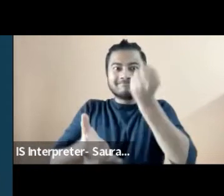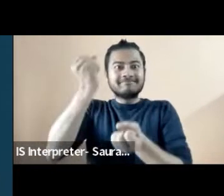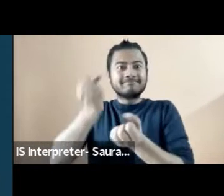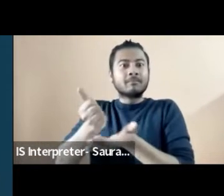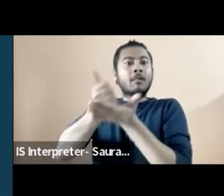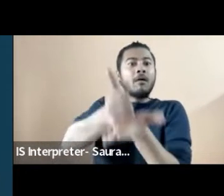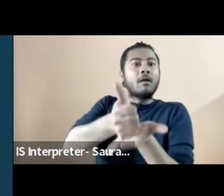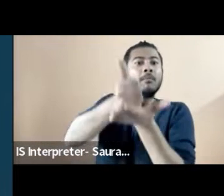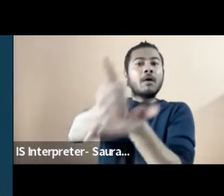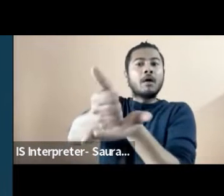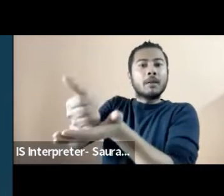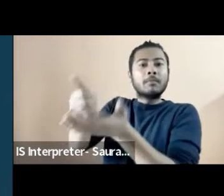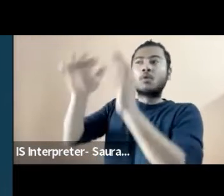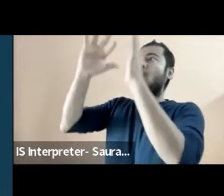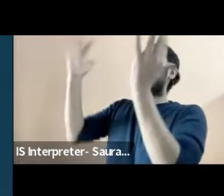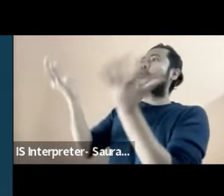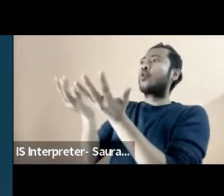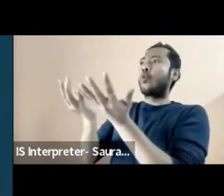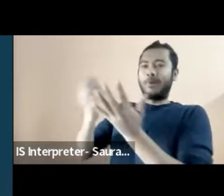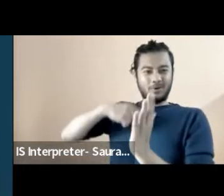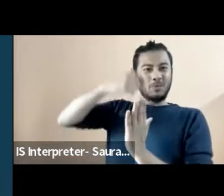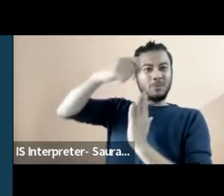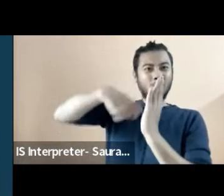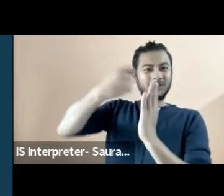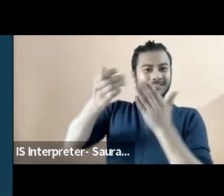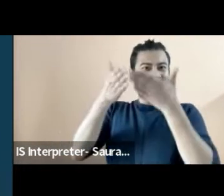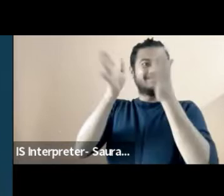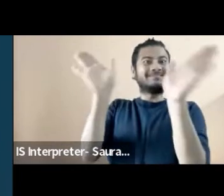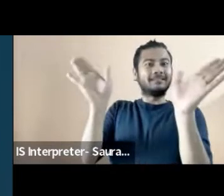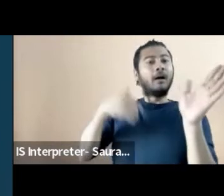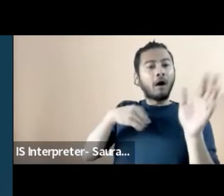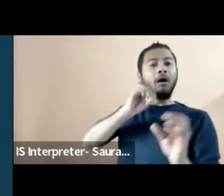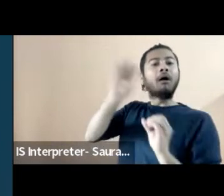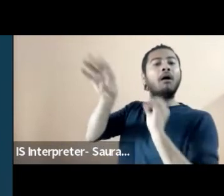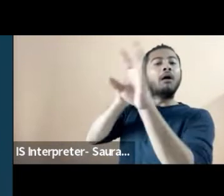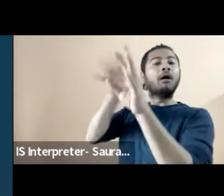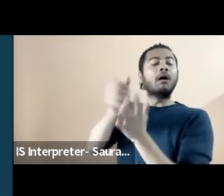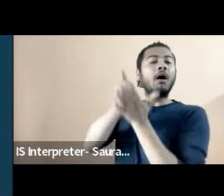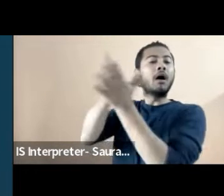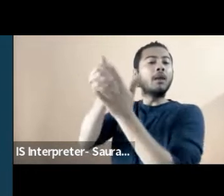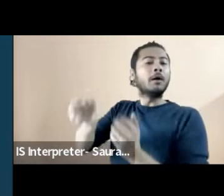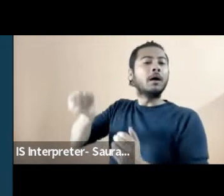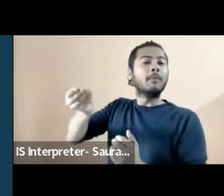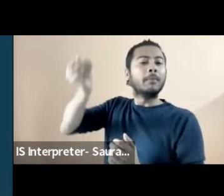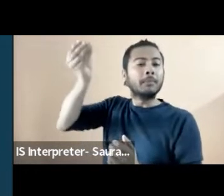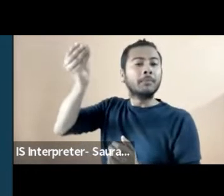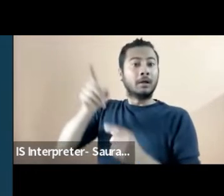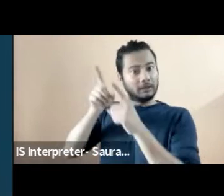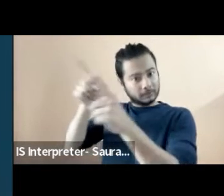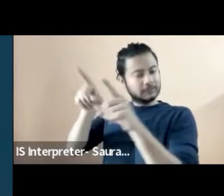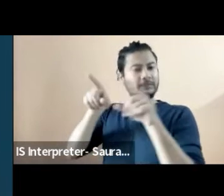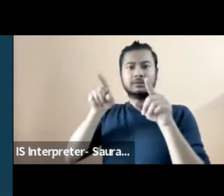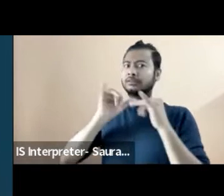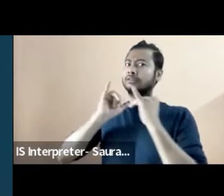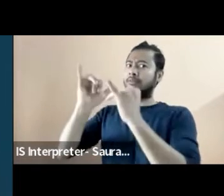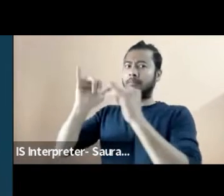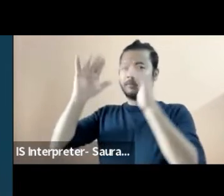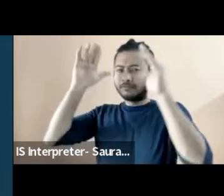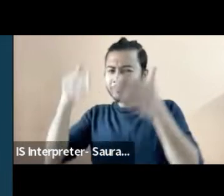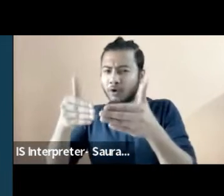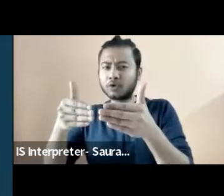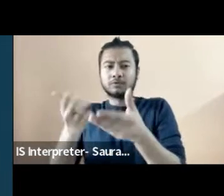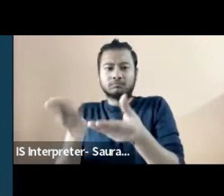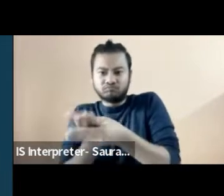more global sphere project, which is also focusing on documenting and looking at social participation in